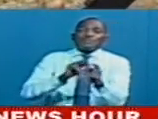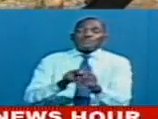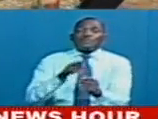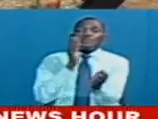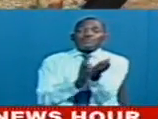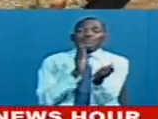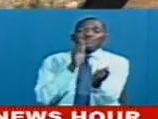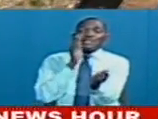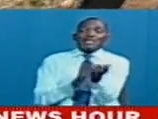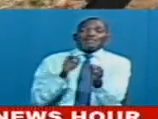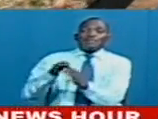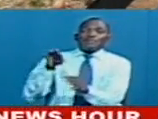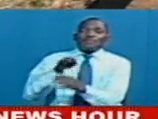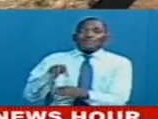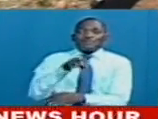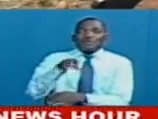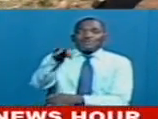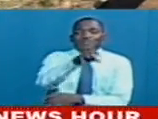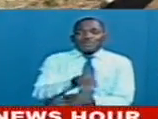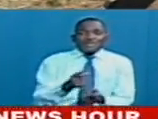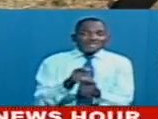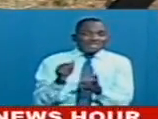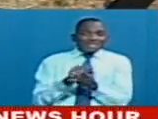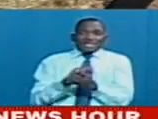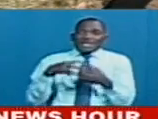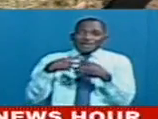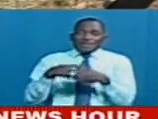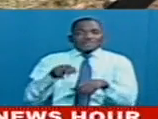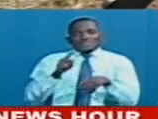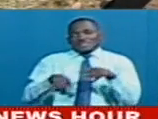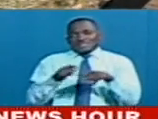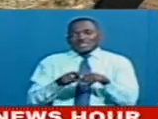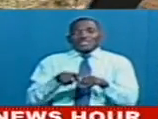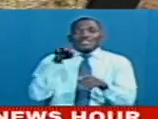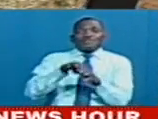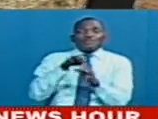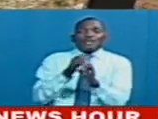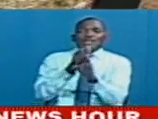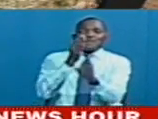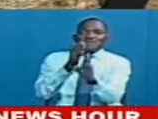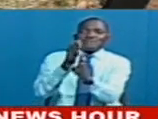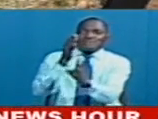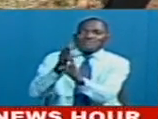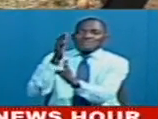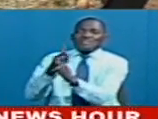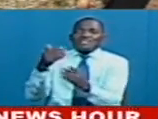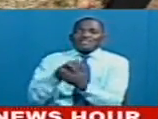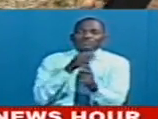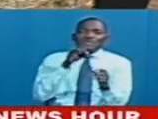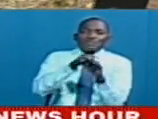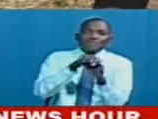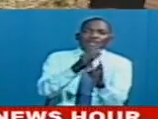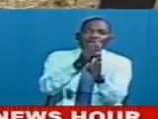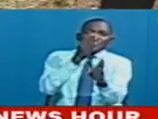plant cassava anyhow, haphazardly. And if you do that, this technology will not be useful to you. You must adopt a new method